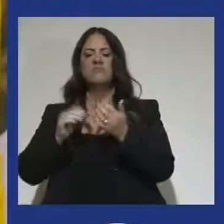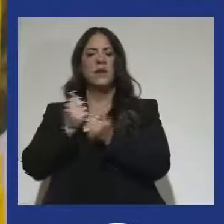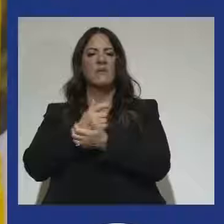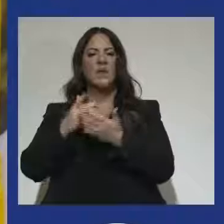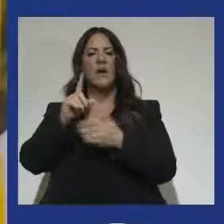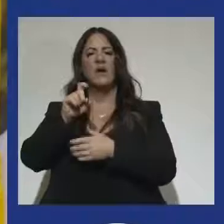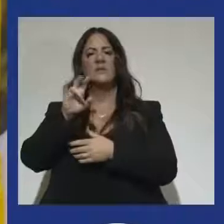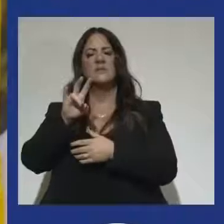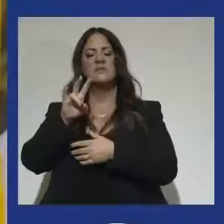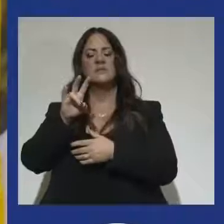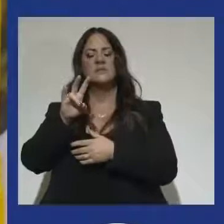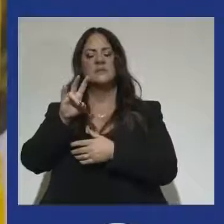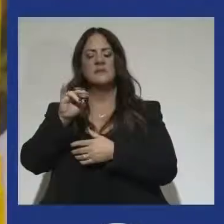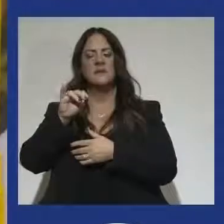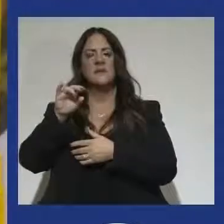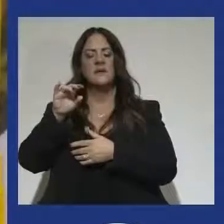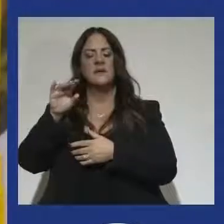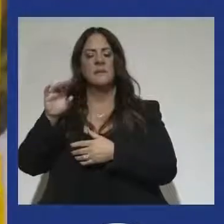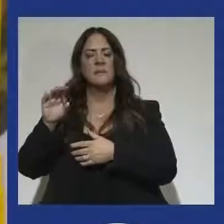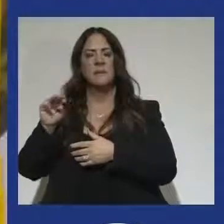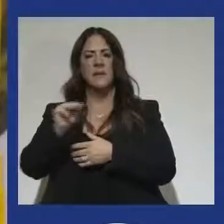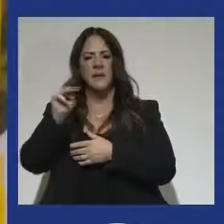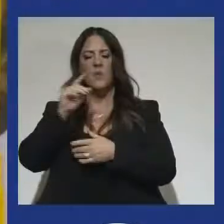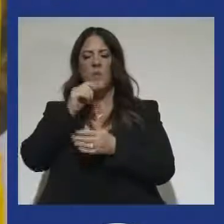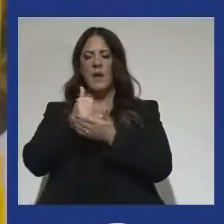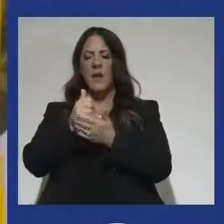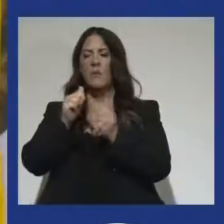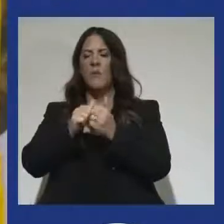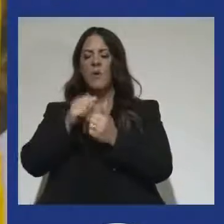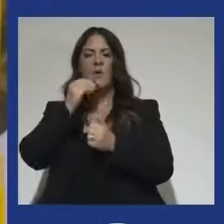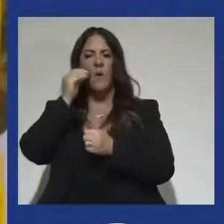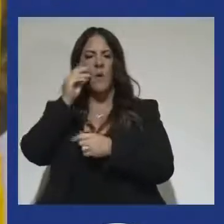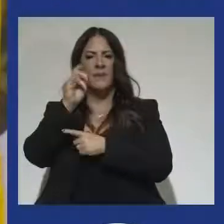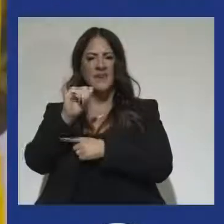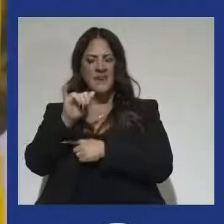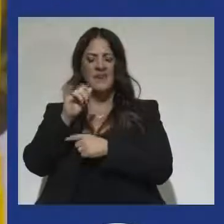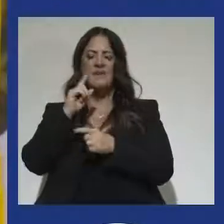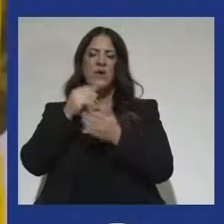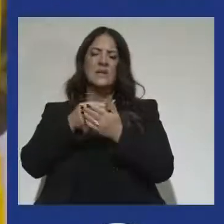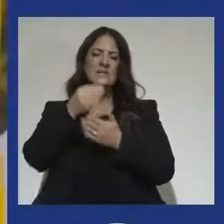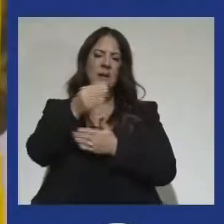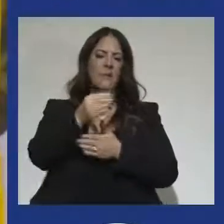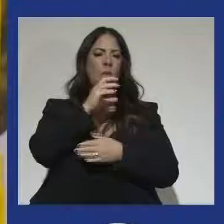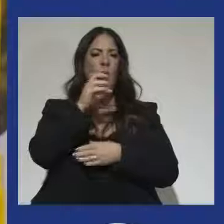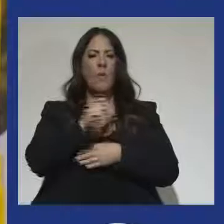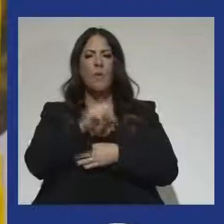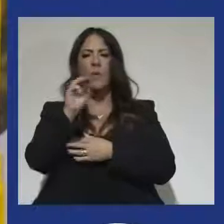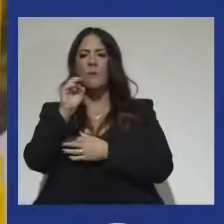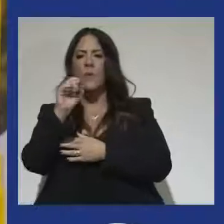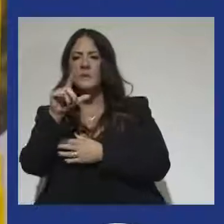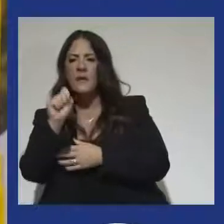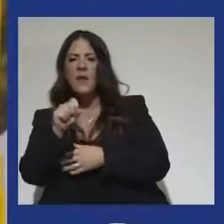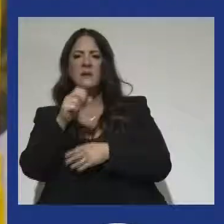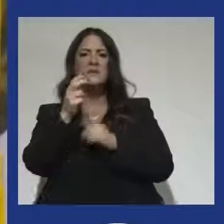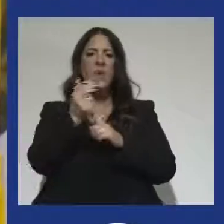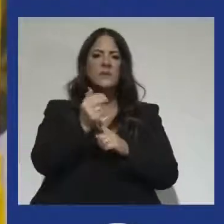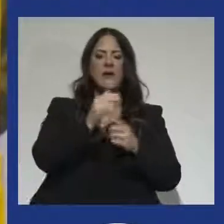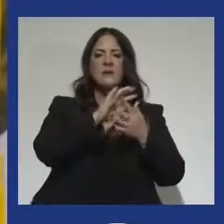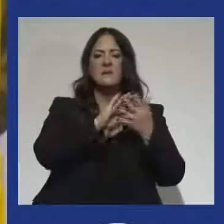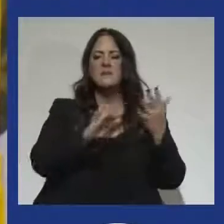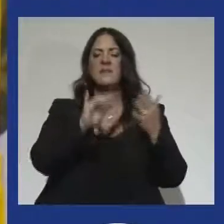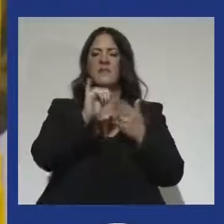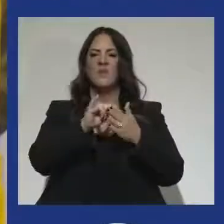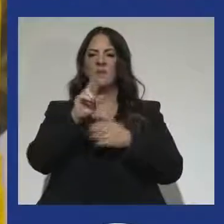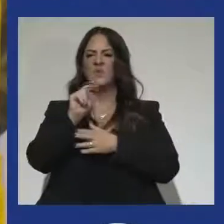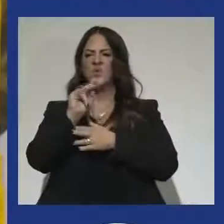build on the home key efforts to purchase motels around around the state that really provide a very good